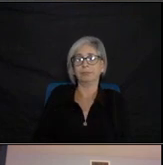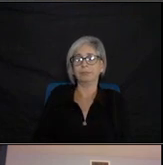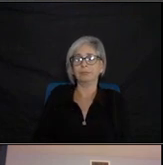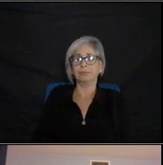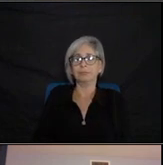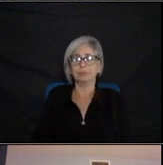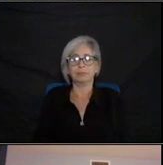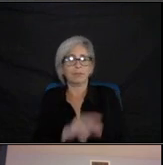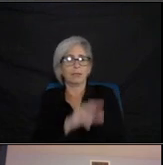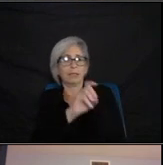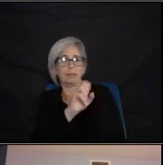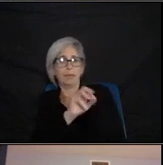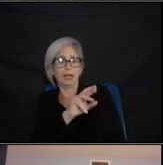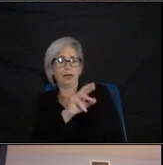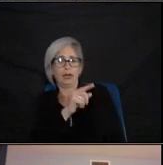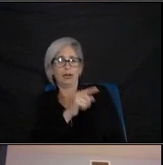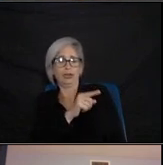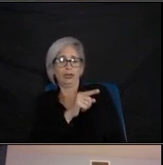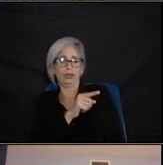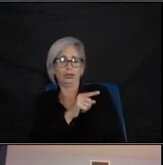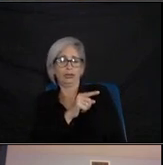Mayor. Yes.